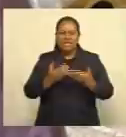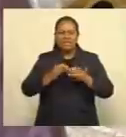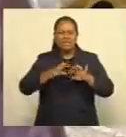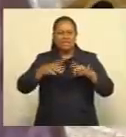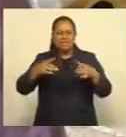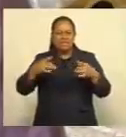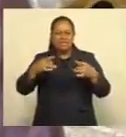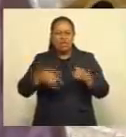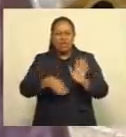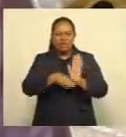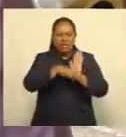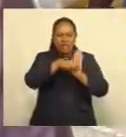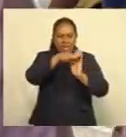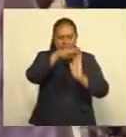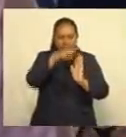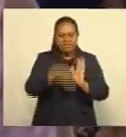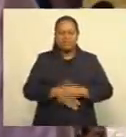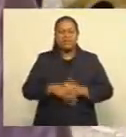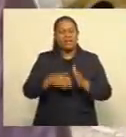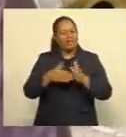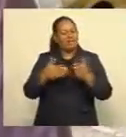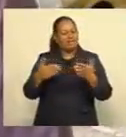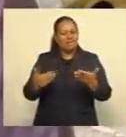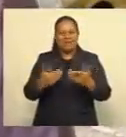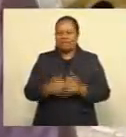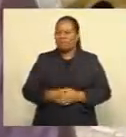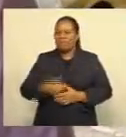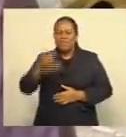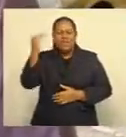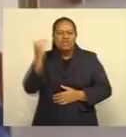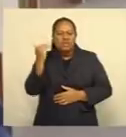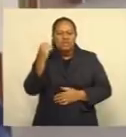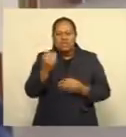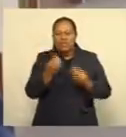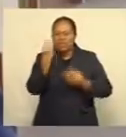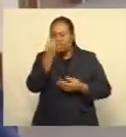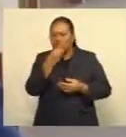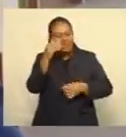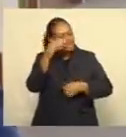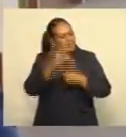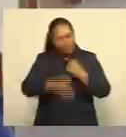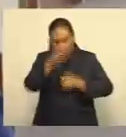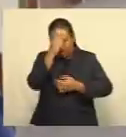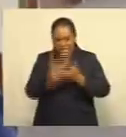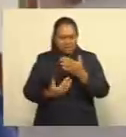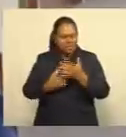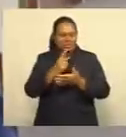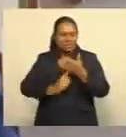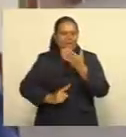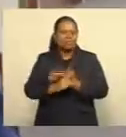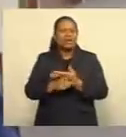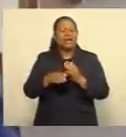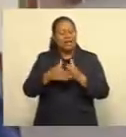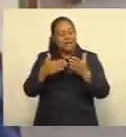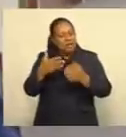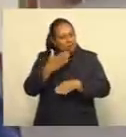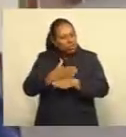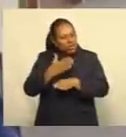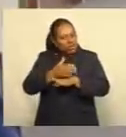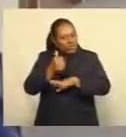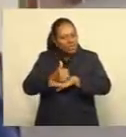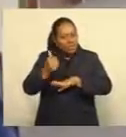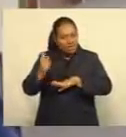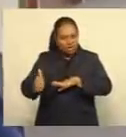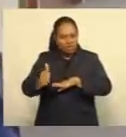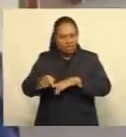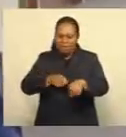However, there is no actual shortage of food that is being experienced. We are working with authorities, especially